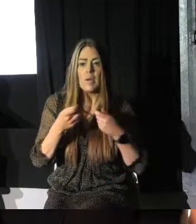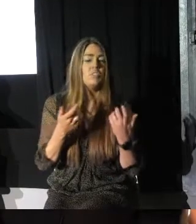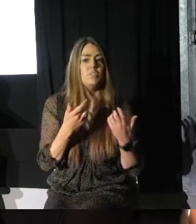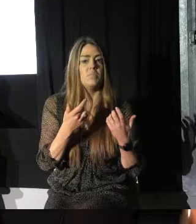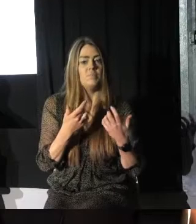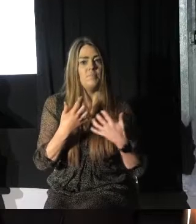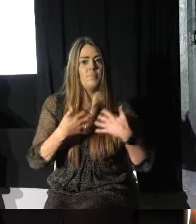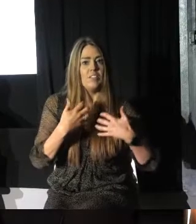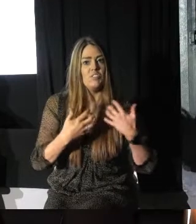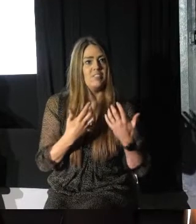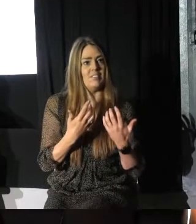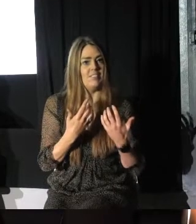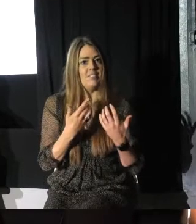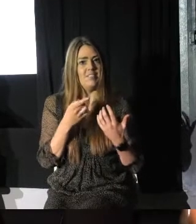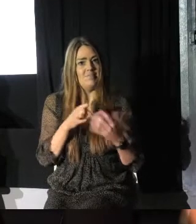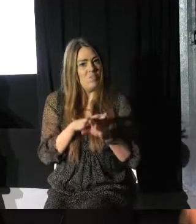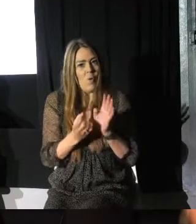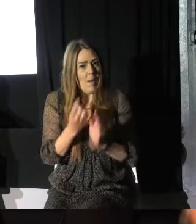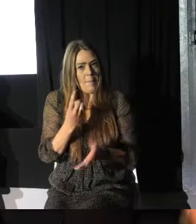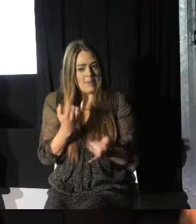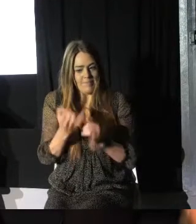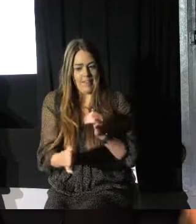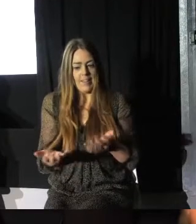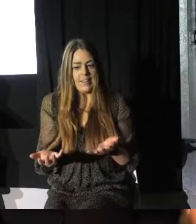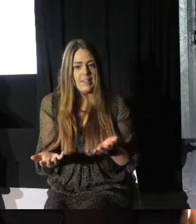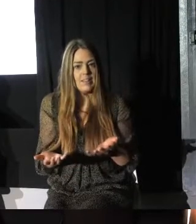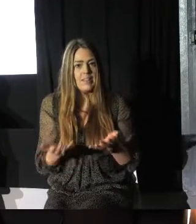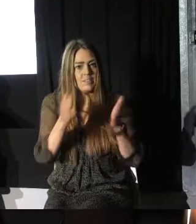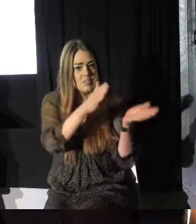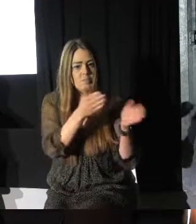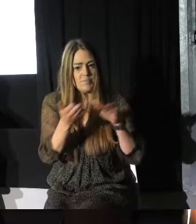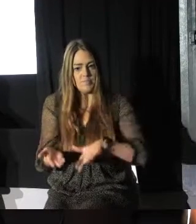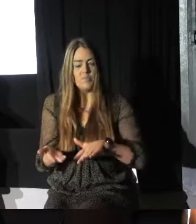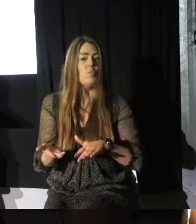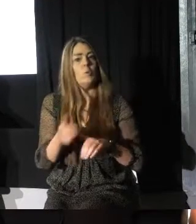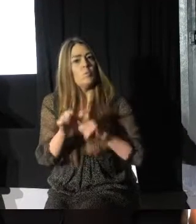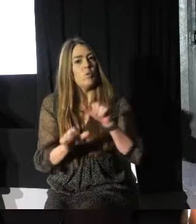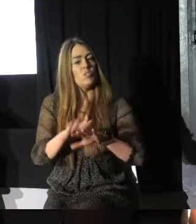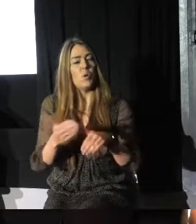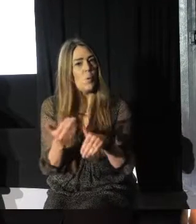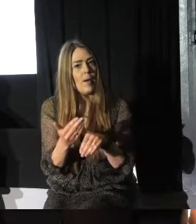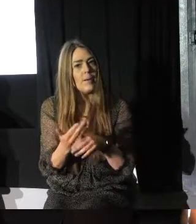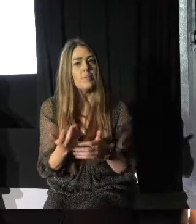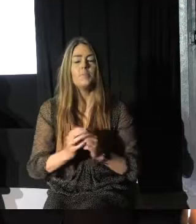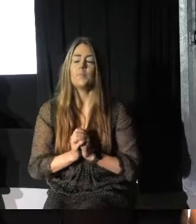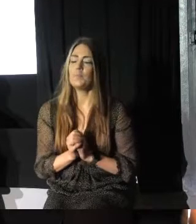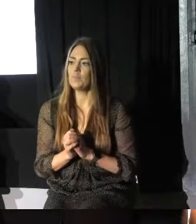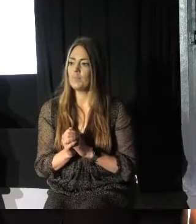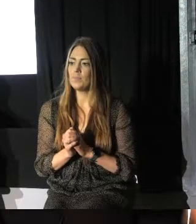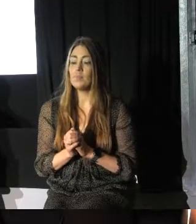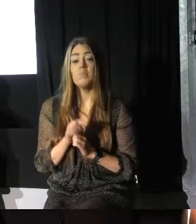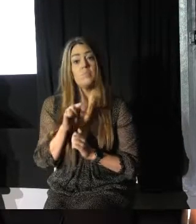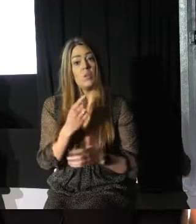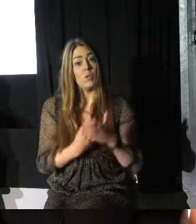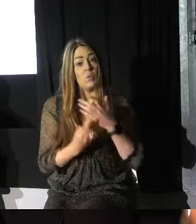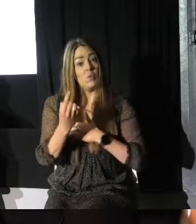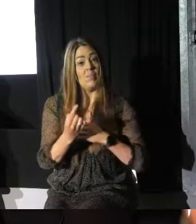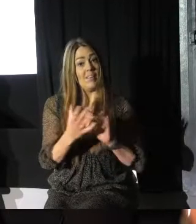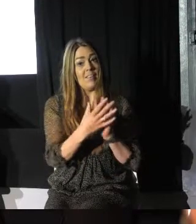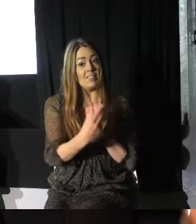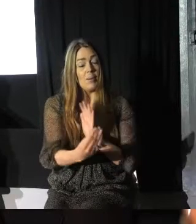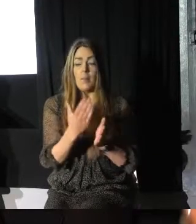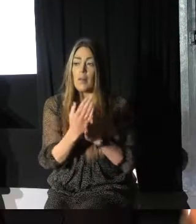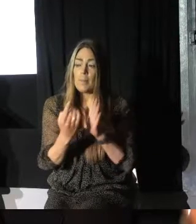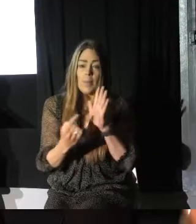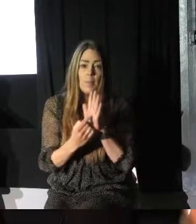interest it was, simply didn't happen. The formal process didn't work. So that's a unique example, though, and I think it's so important